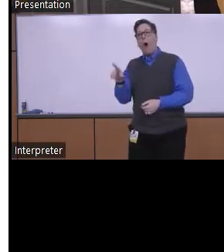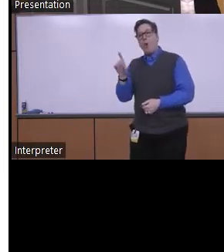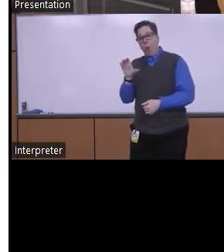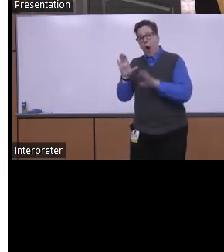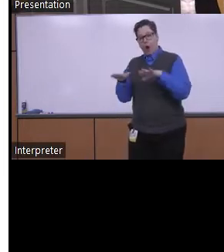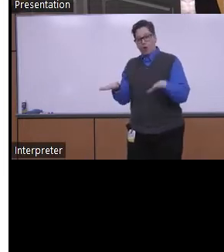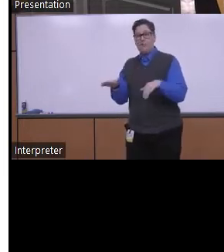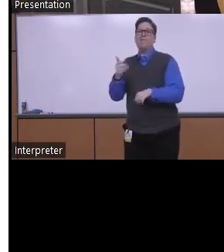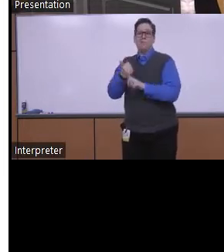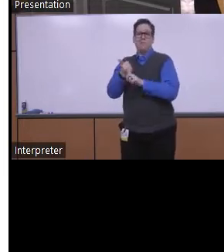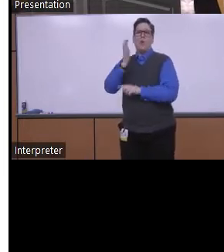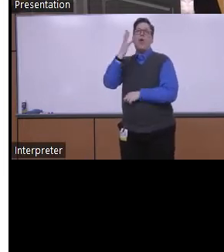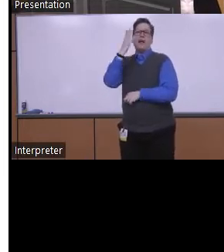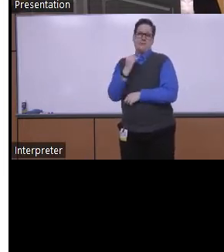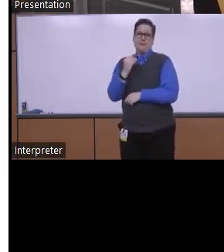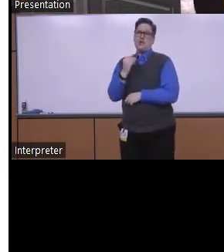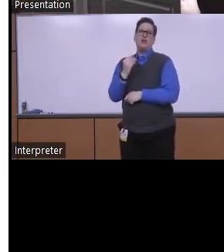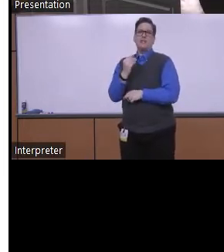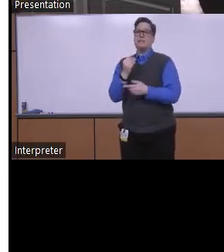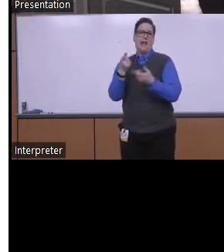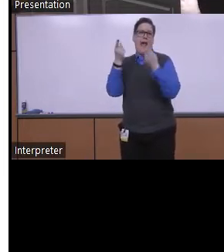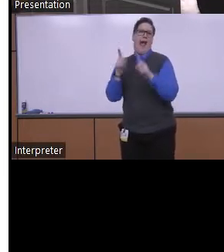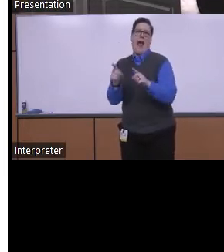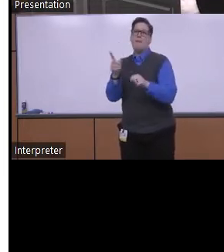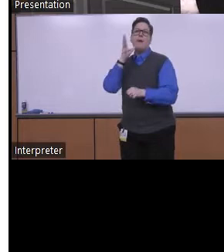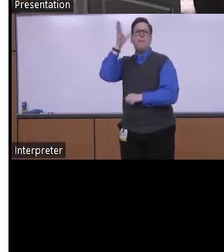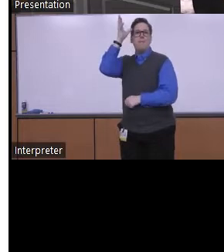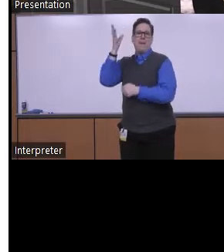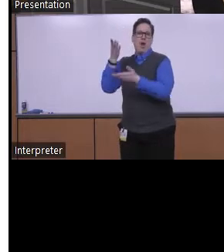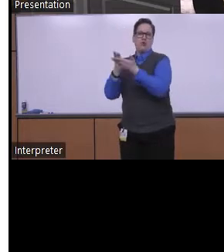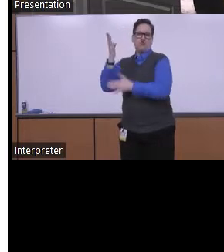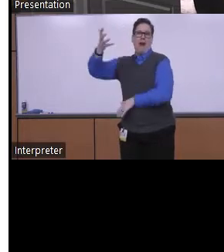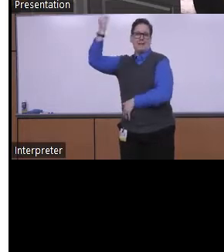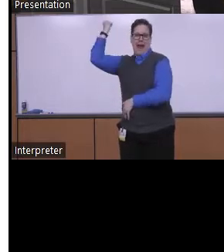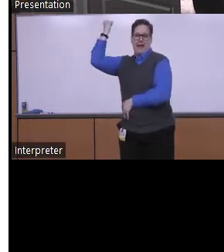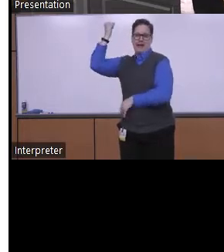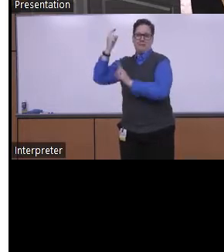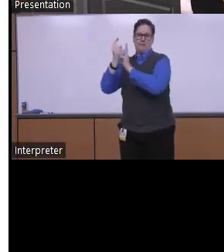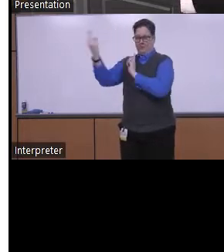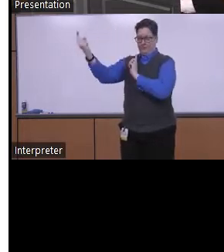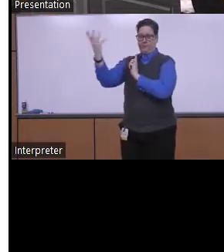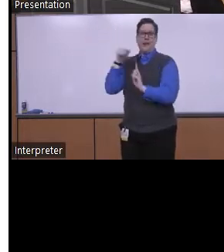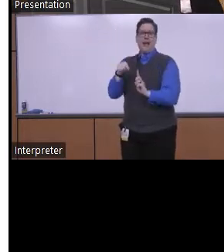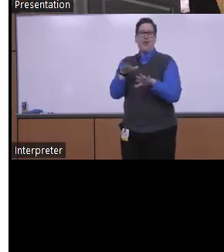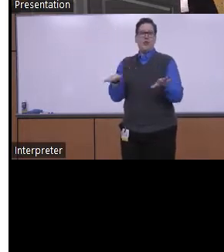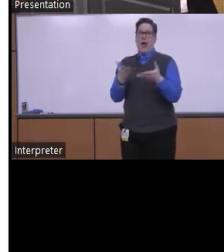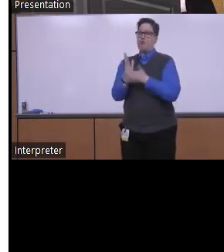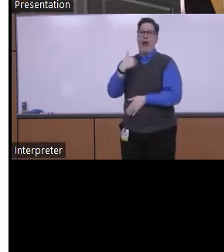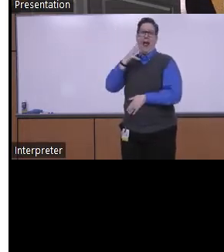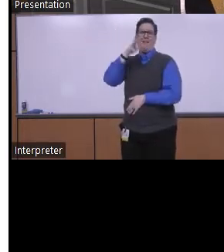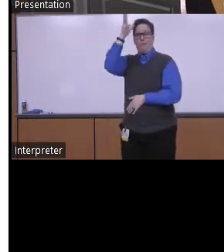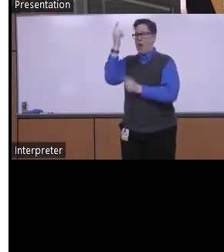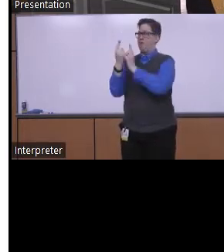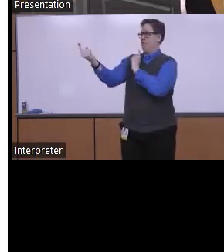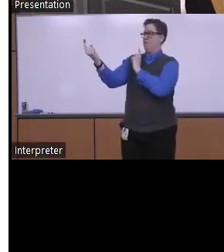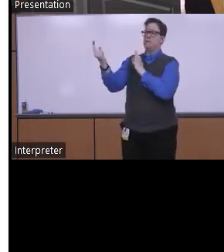children will experience involuntary termination of their parents' right to parent them, but also of the child's right to have parents. what